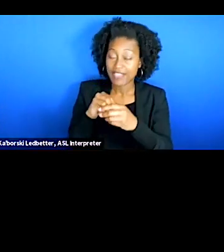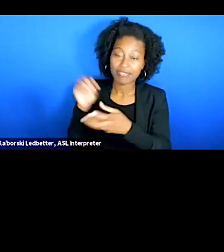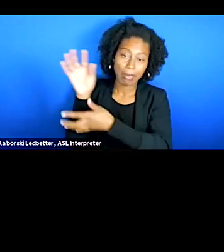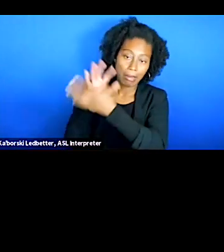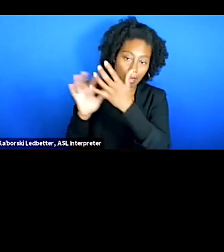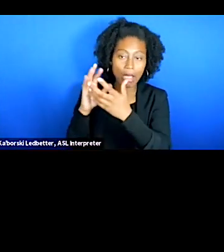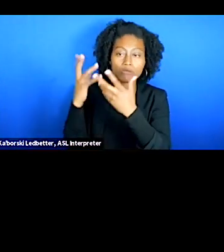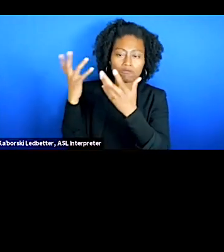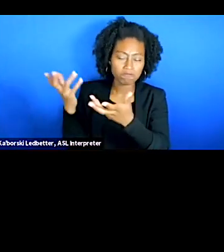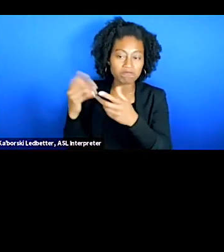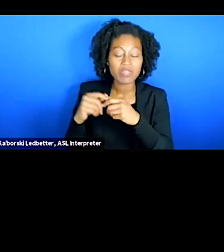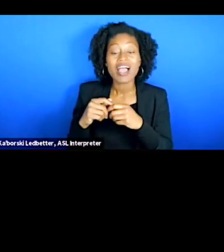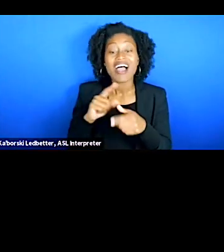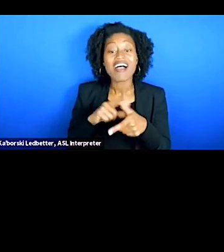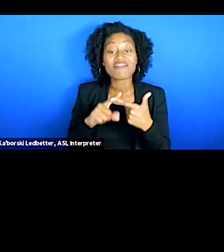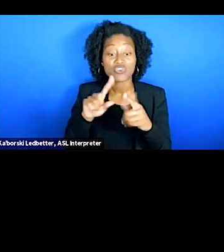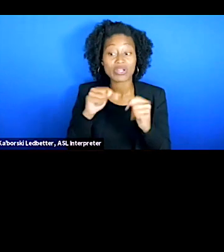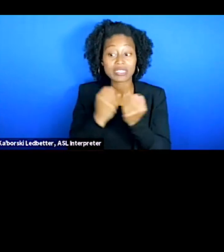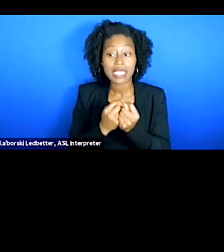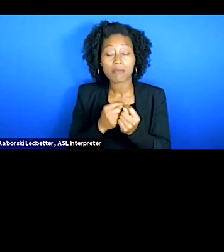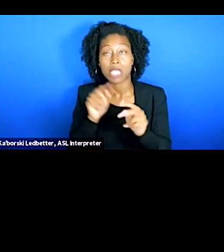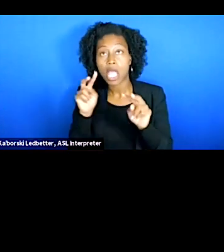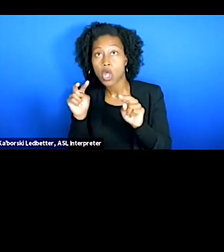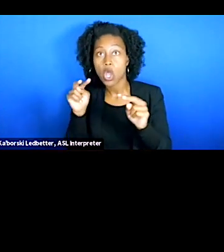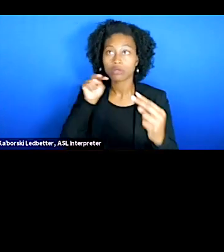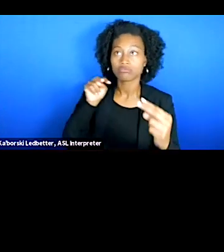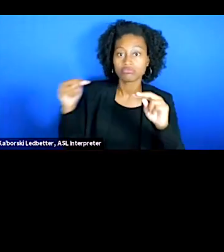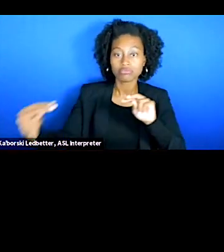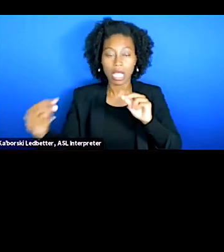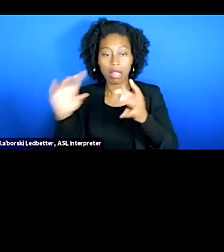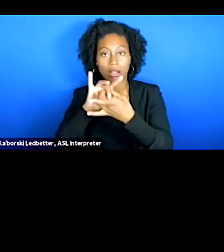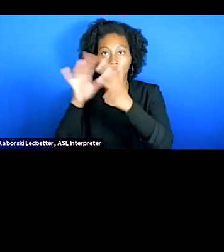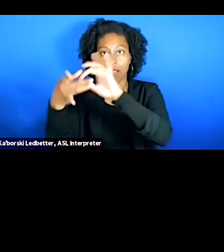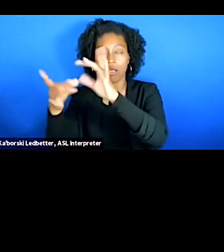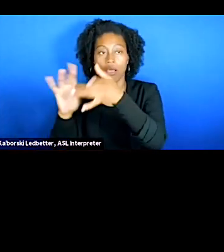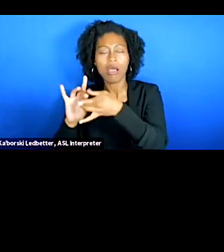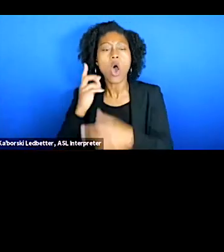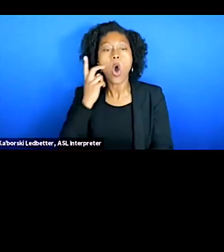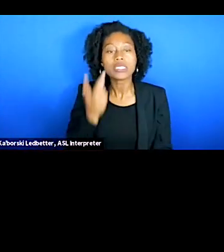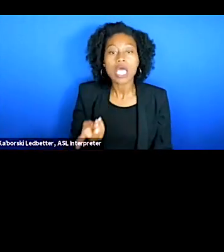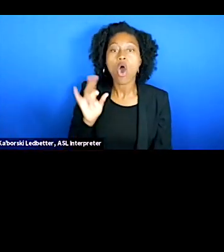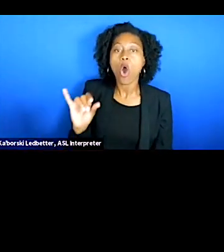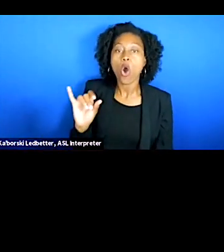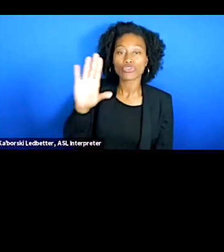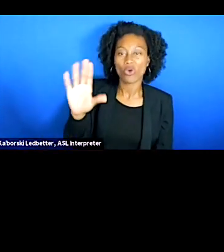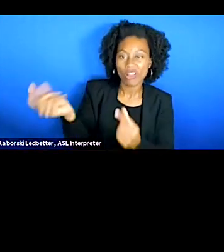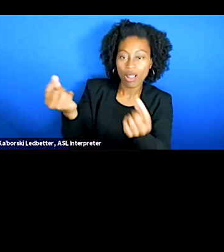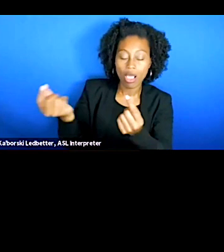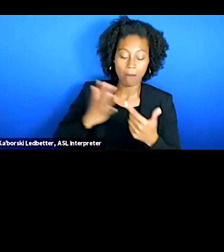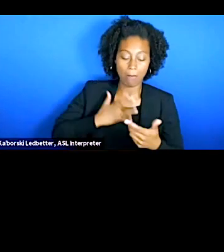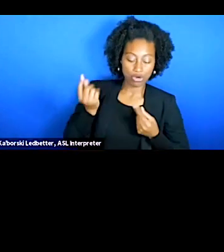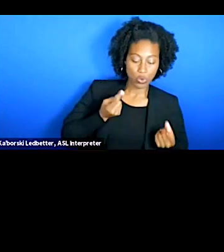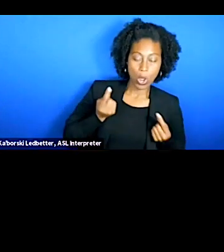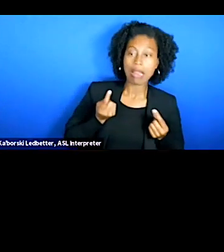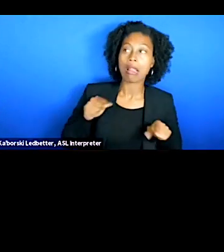been filtered. And so everybody can be on the same page on where in the process and how it's going. In